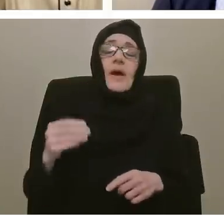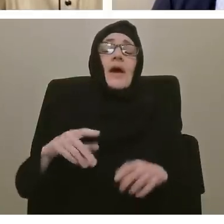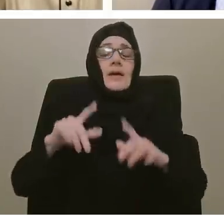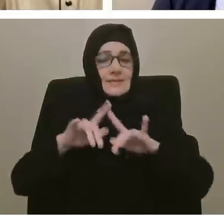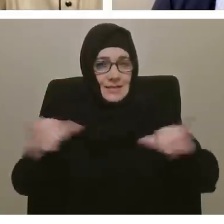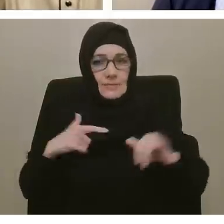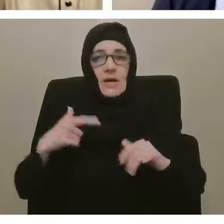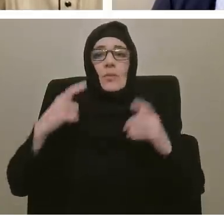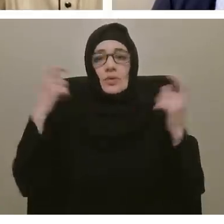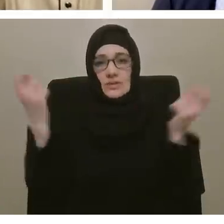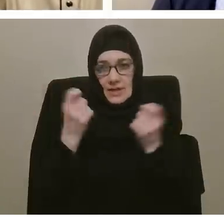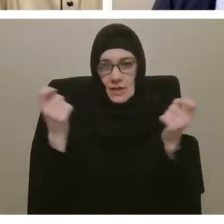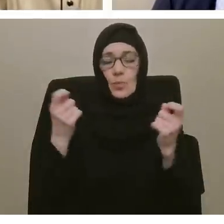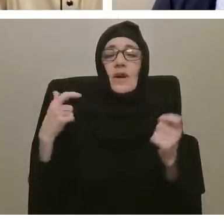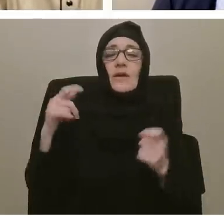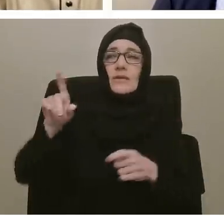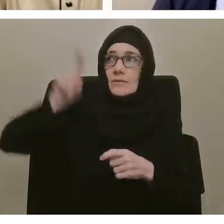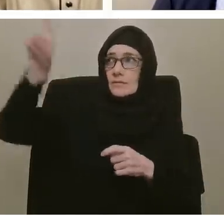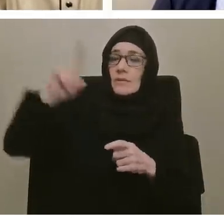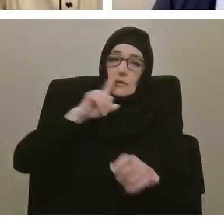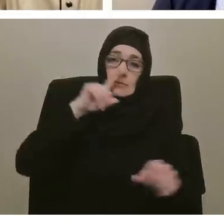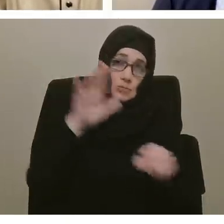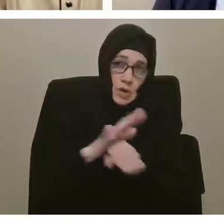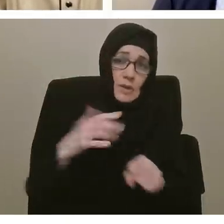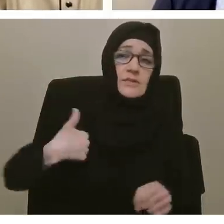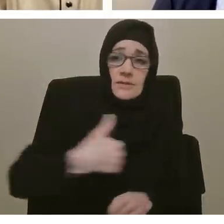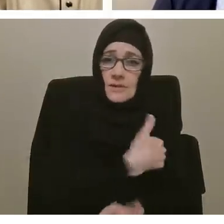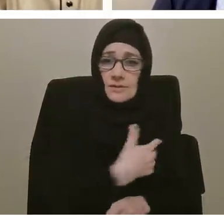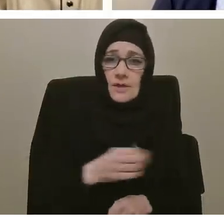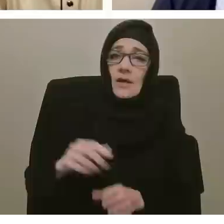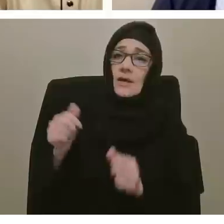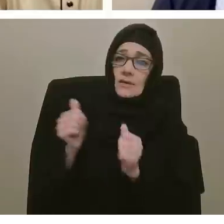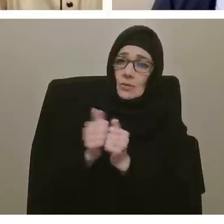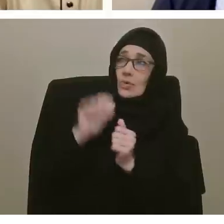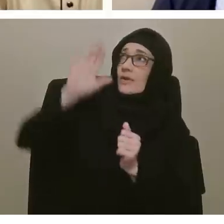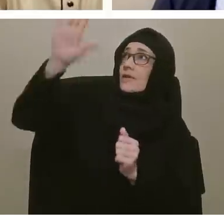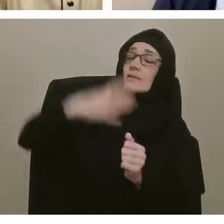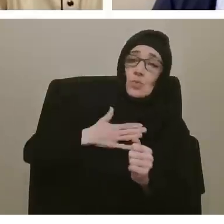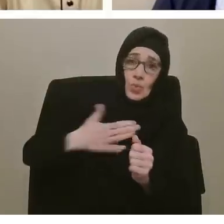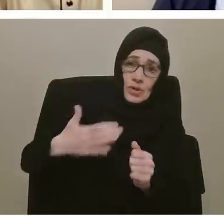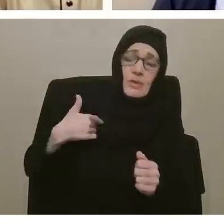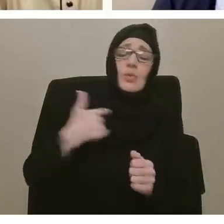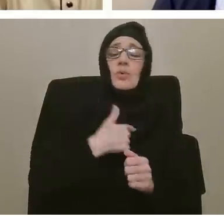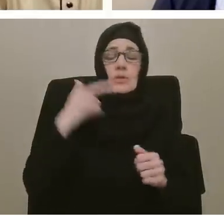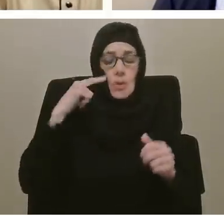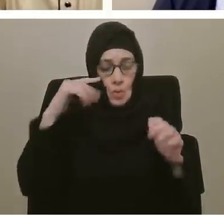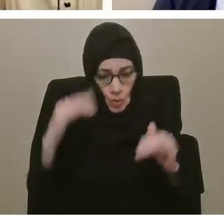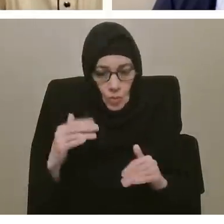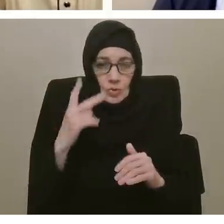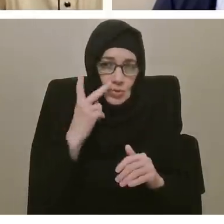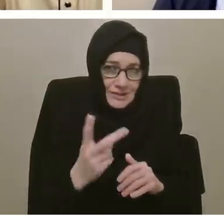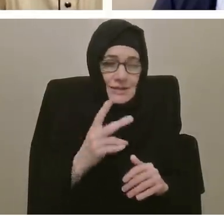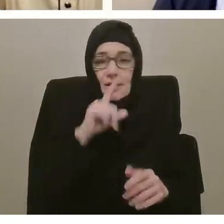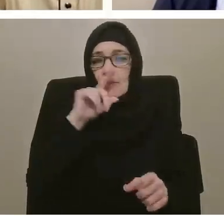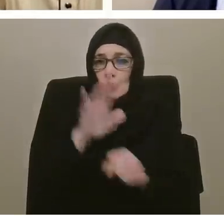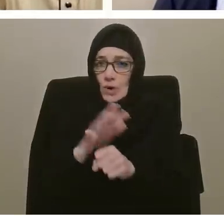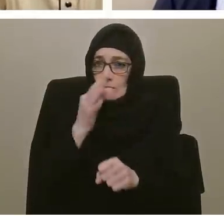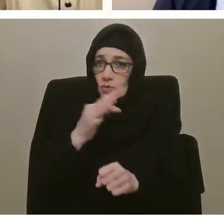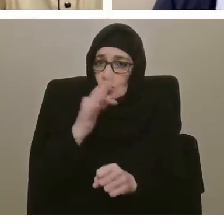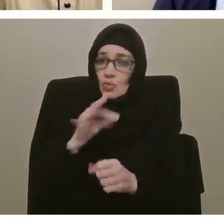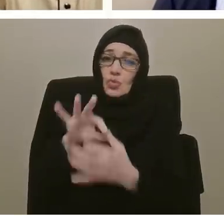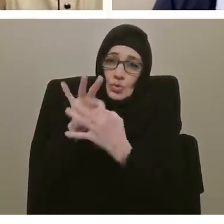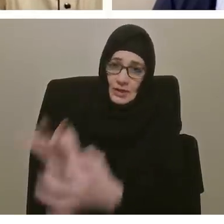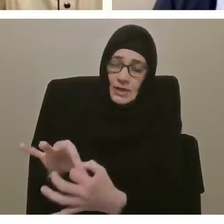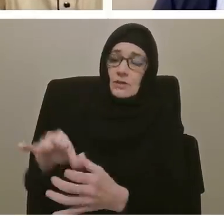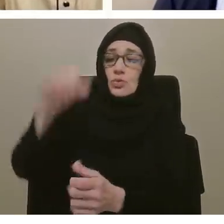that Allah subhanahu wa ta'ala has given us a promise. And with the na'i ta'ala, we hope to see that promise, inshallah ta'ala, soon in regards to our brothers and